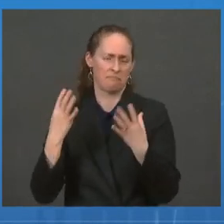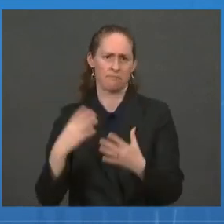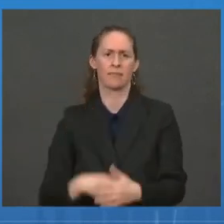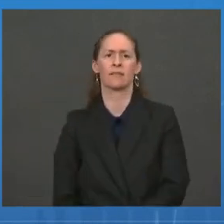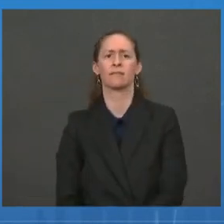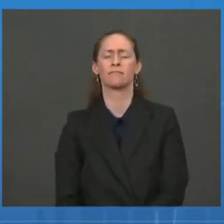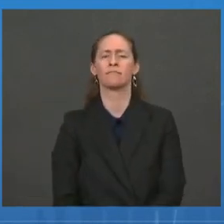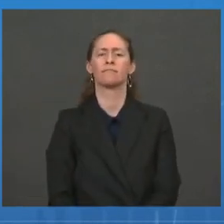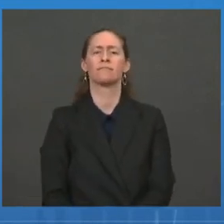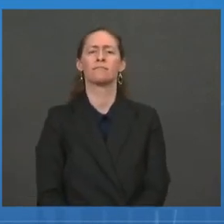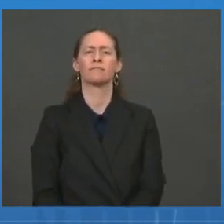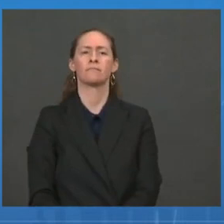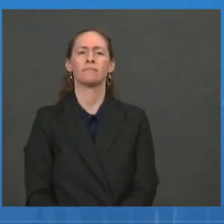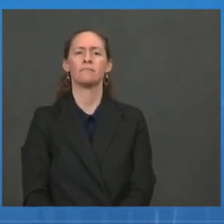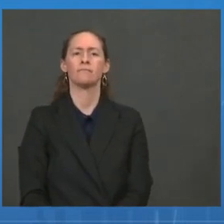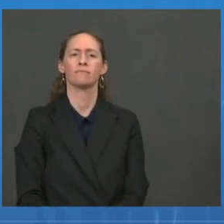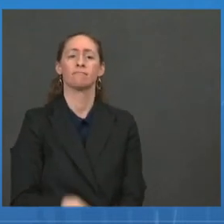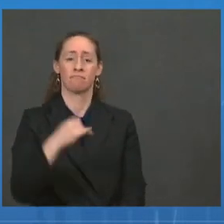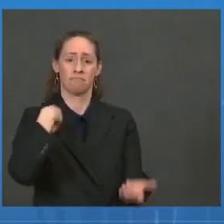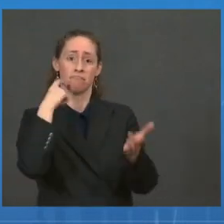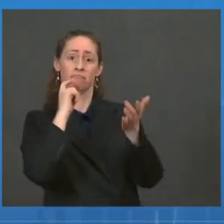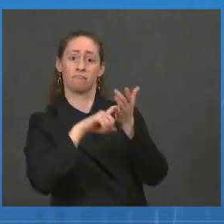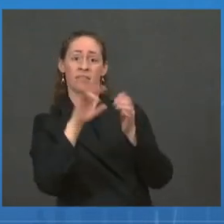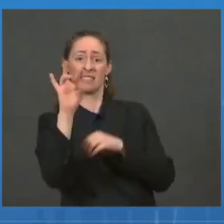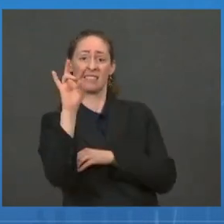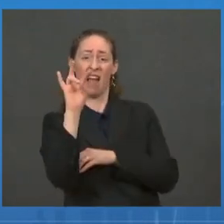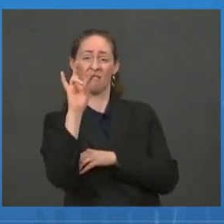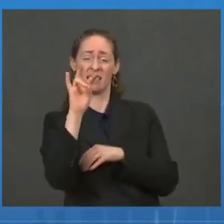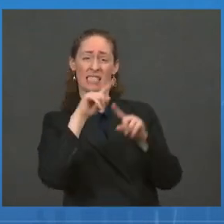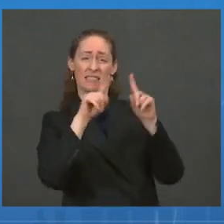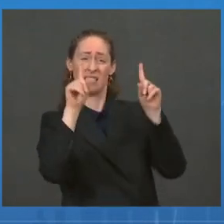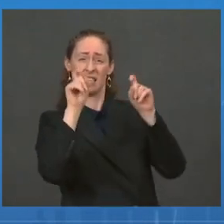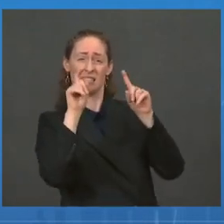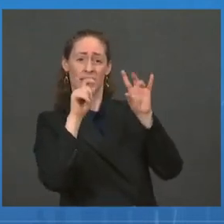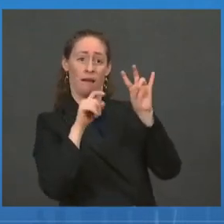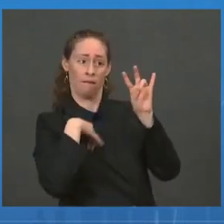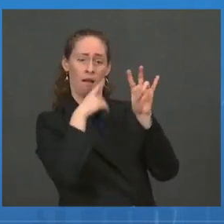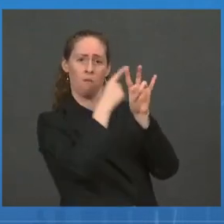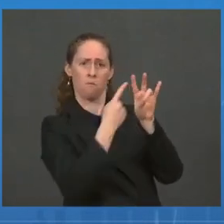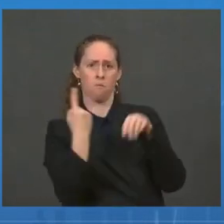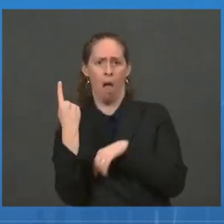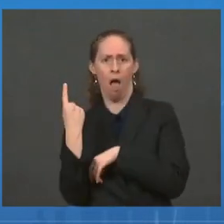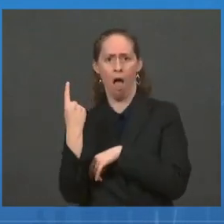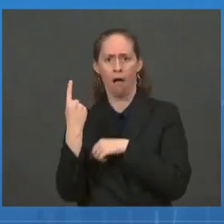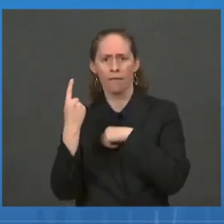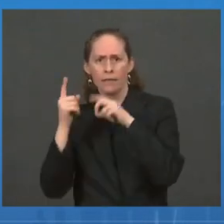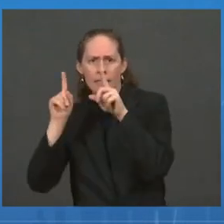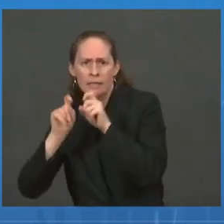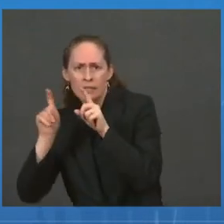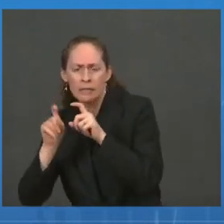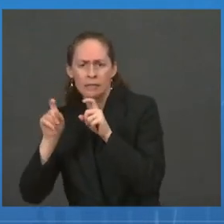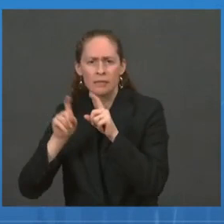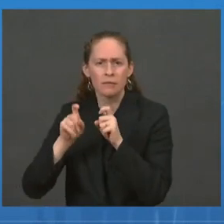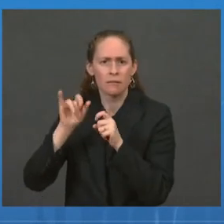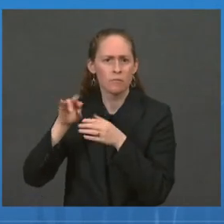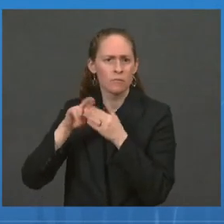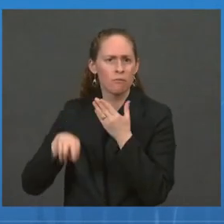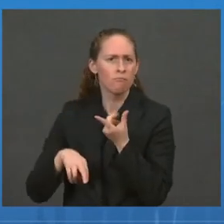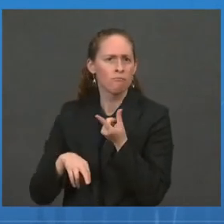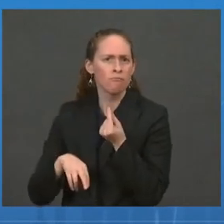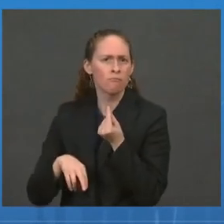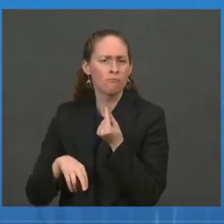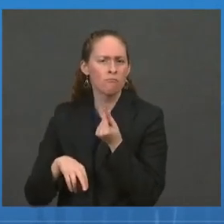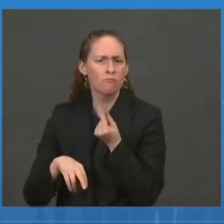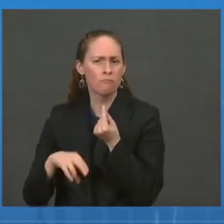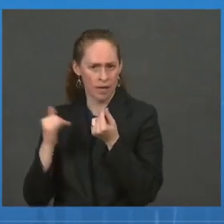happening from a genomic sequencing standpoint and there's really an important role of those rapid antigen tests so that people can continue to